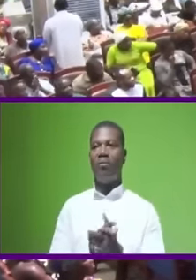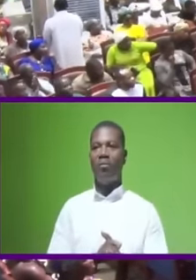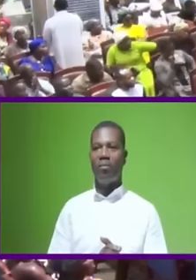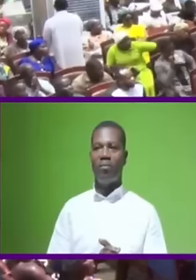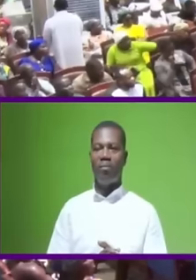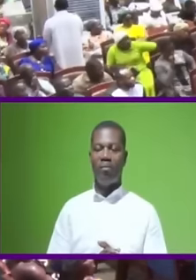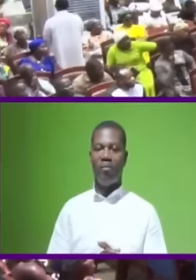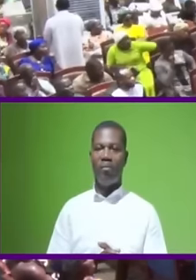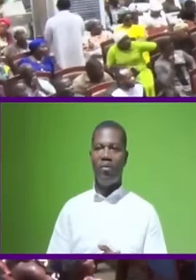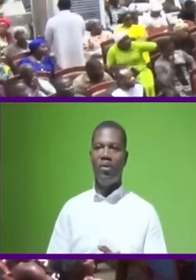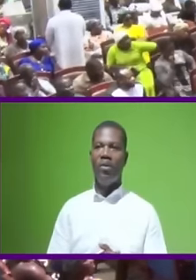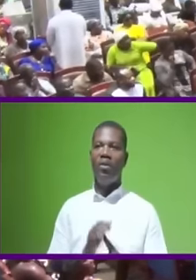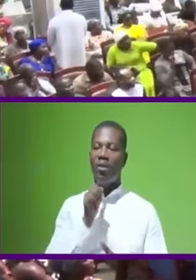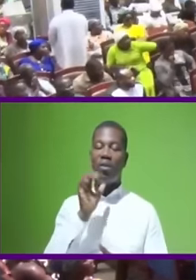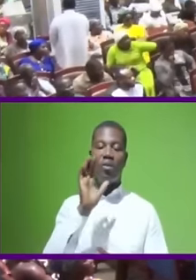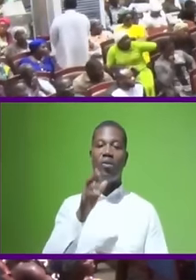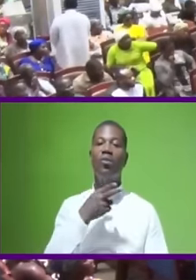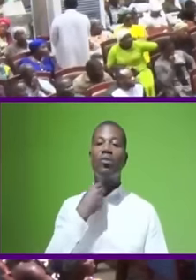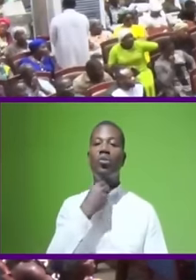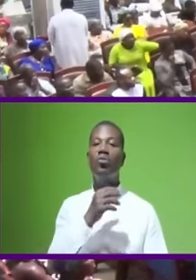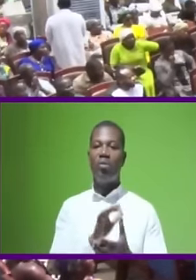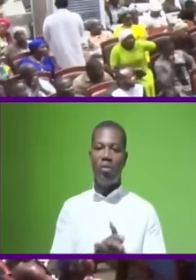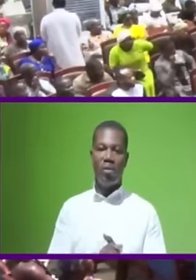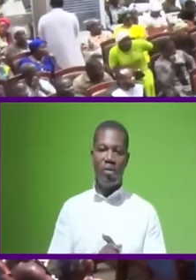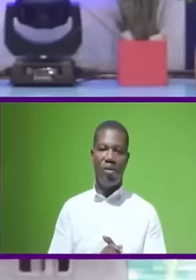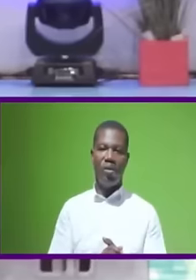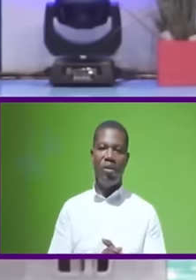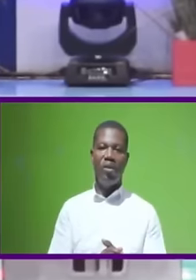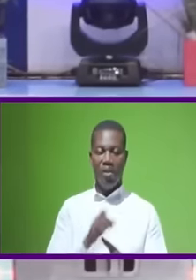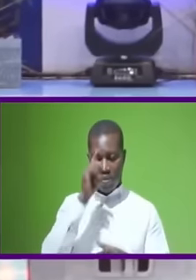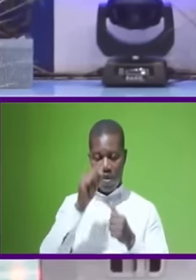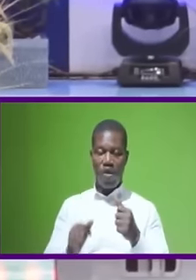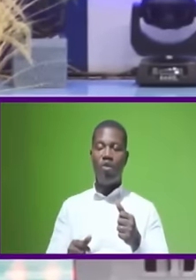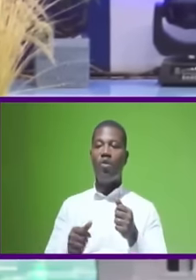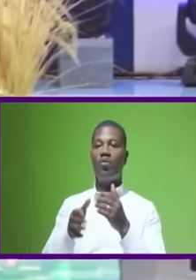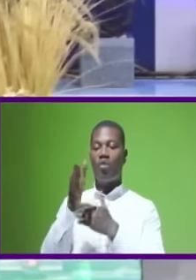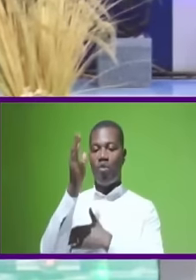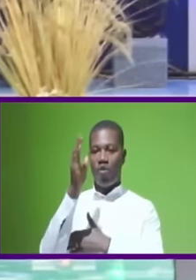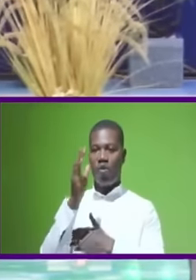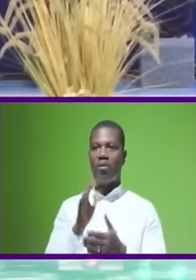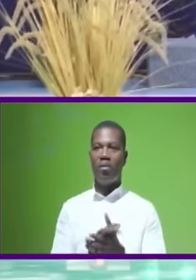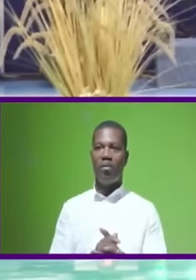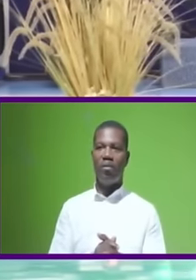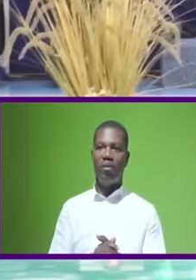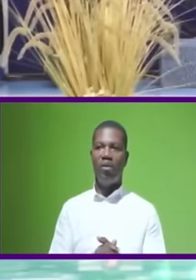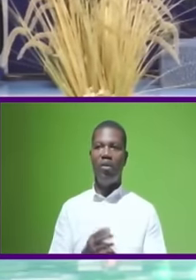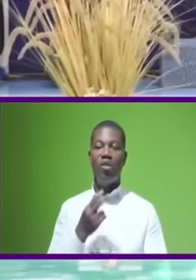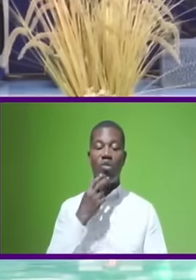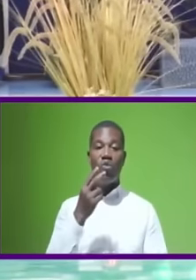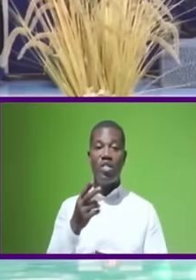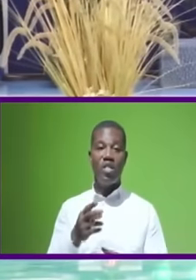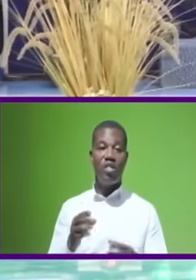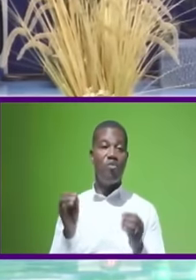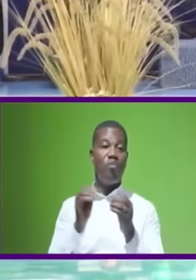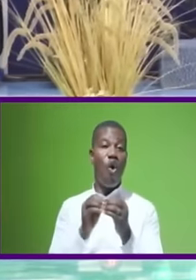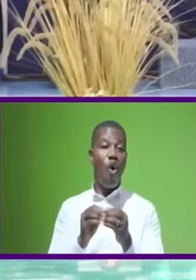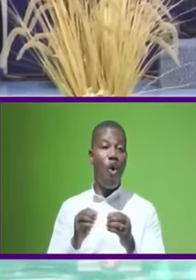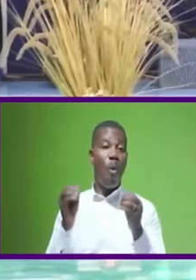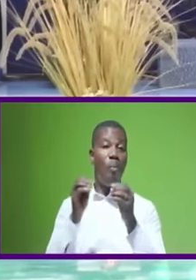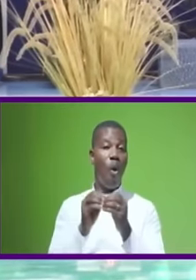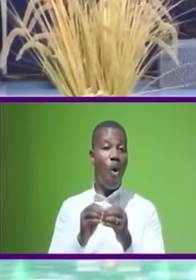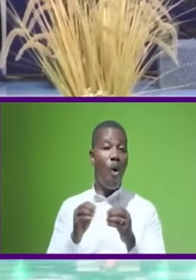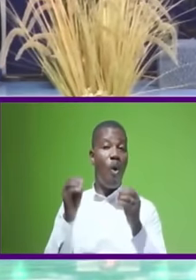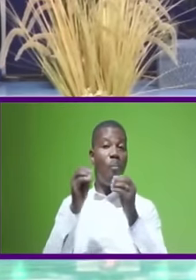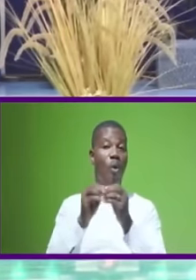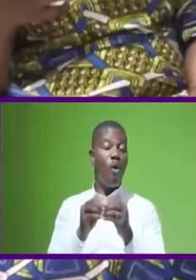gave you to the Lord. And not asofo. Not to a pastor. Everything. It is for Christ's sake. Adam. You